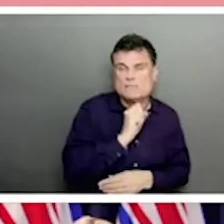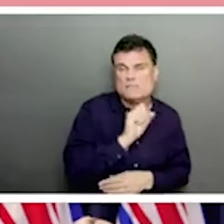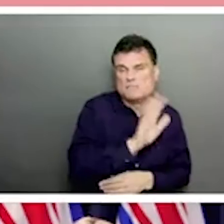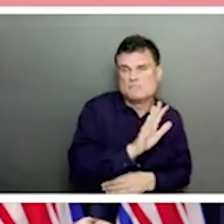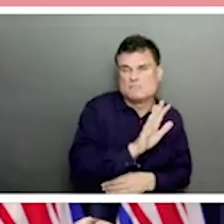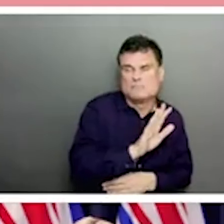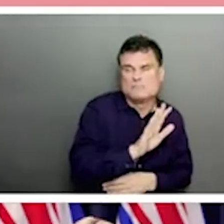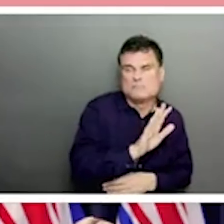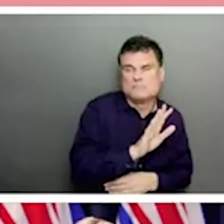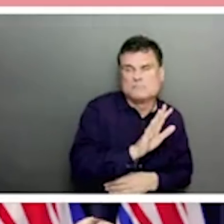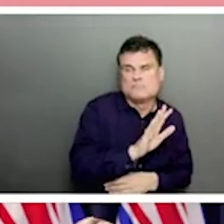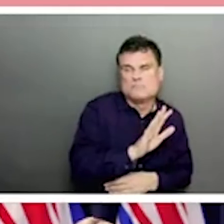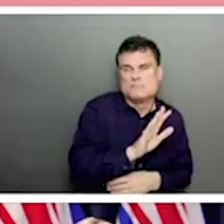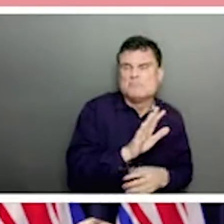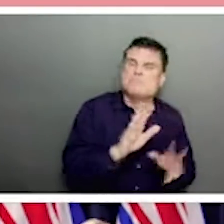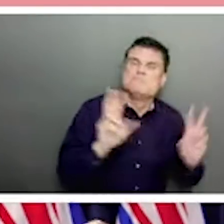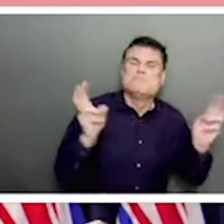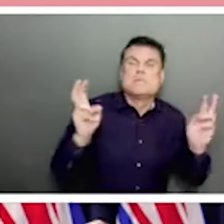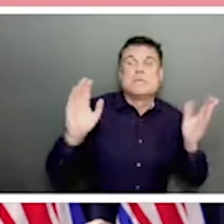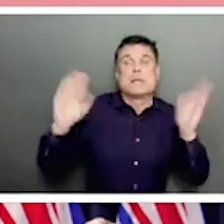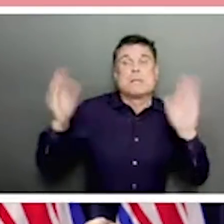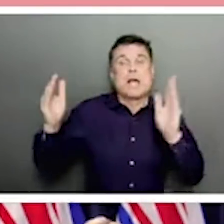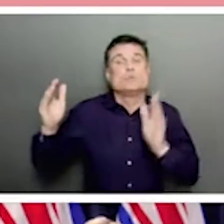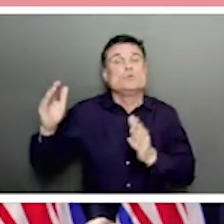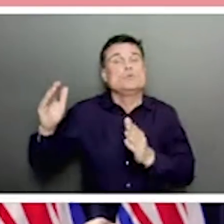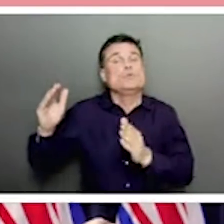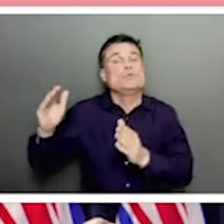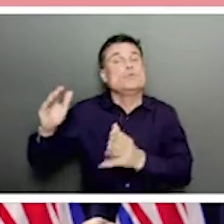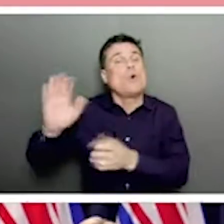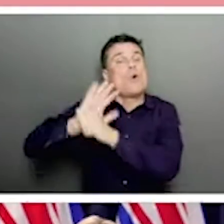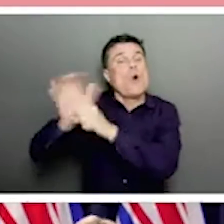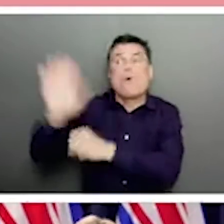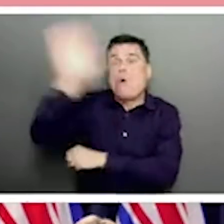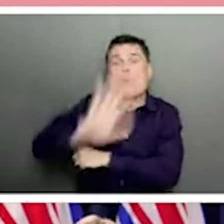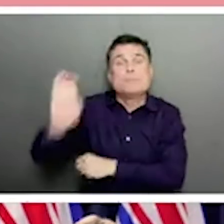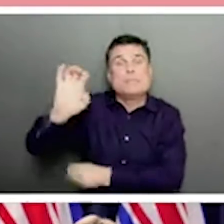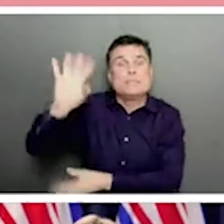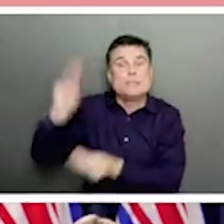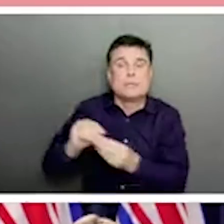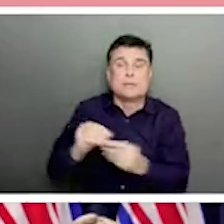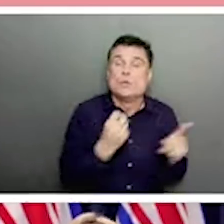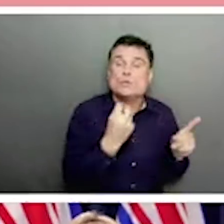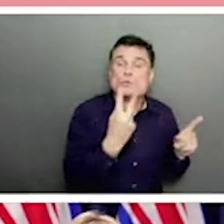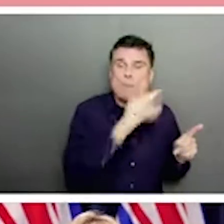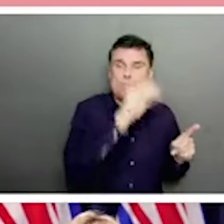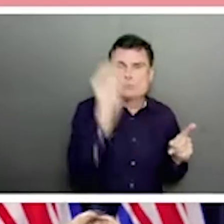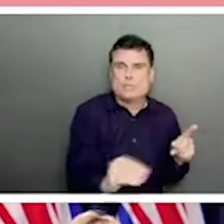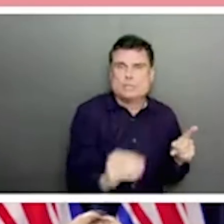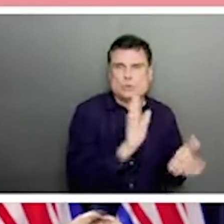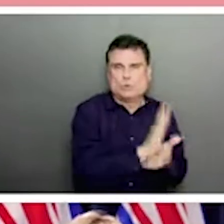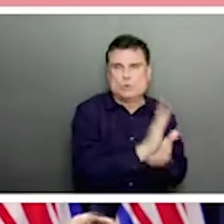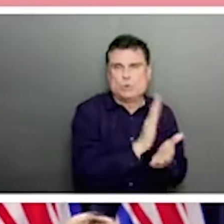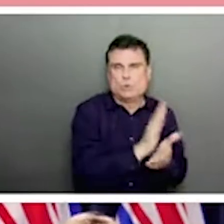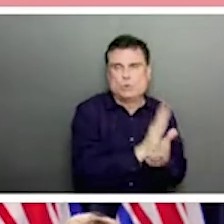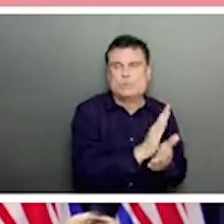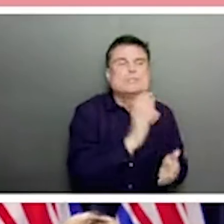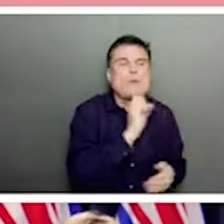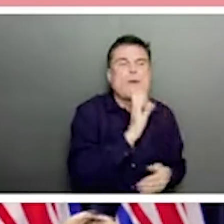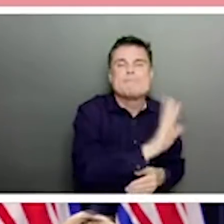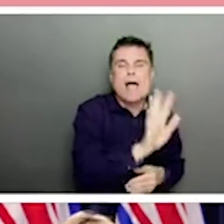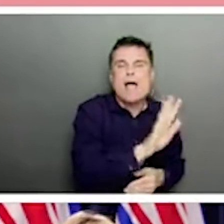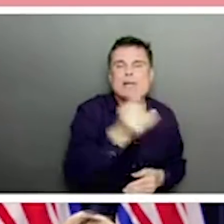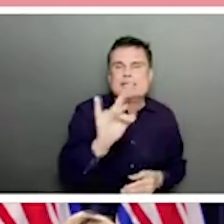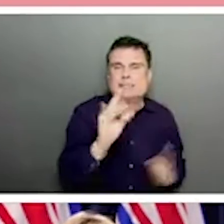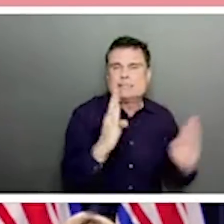school returned in September. And just to put it in context, about 1 in 100 of school-aged children have been